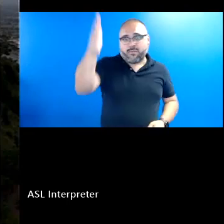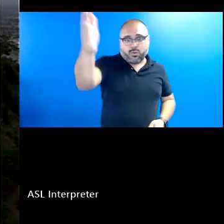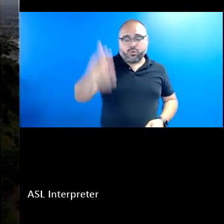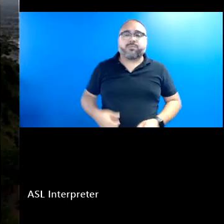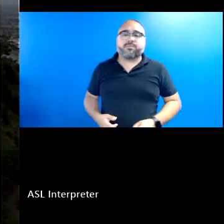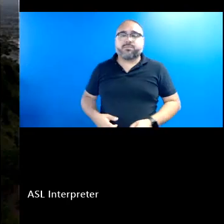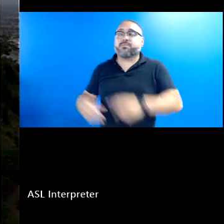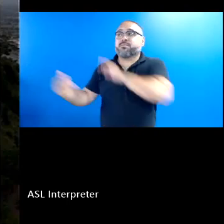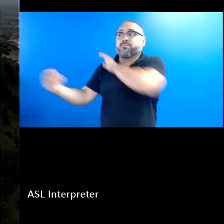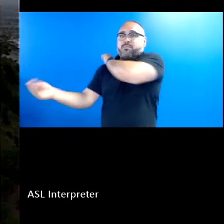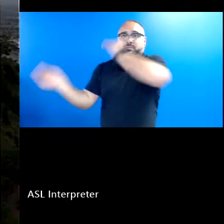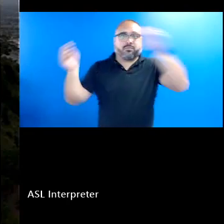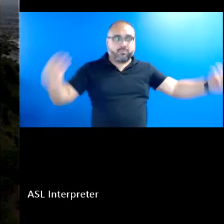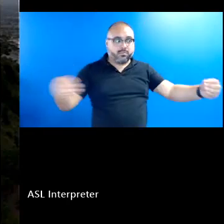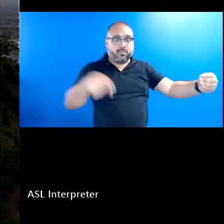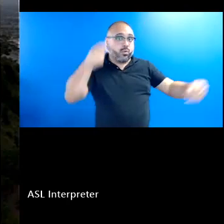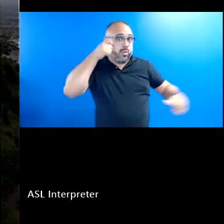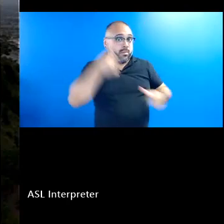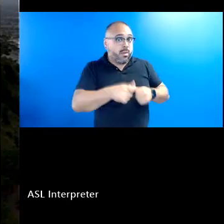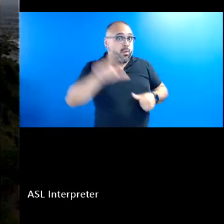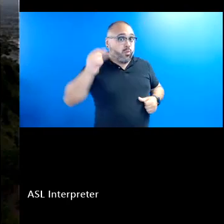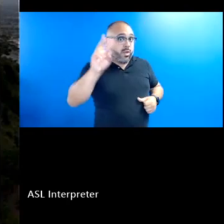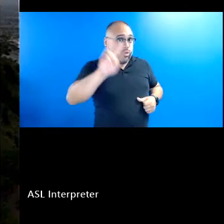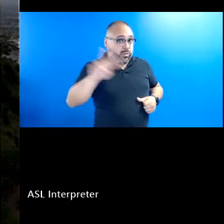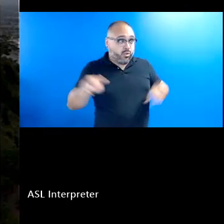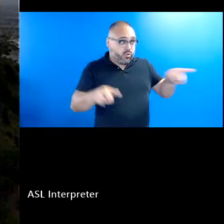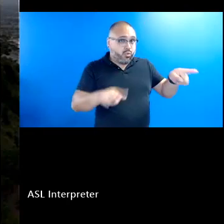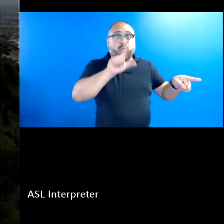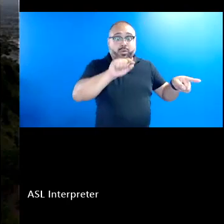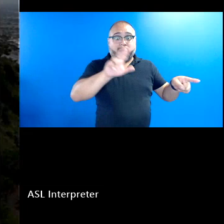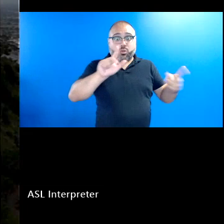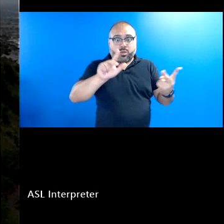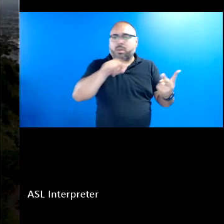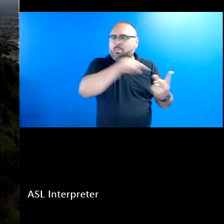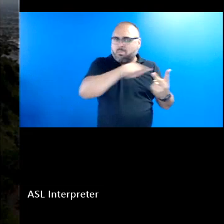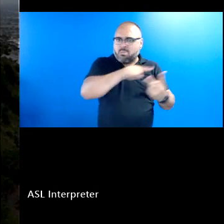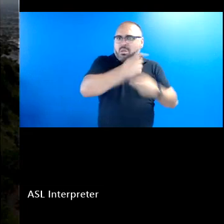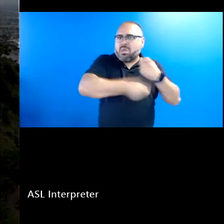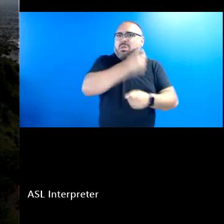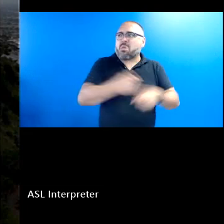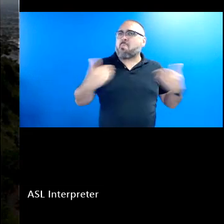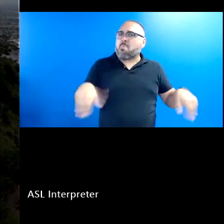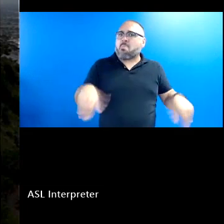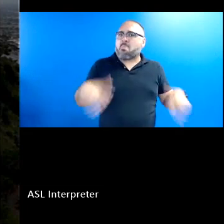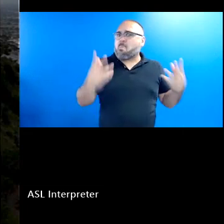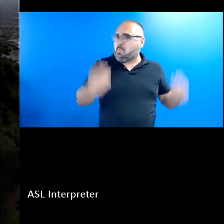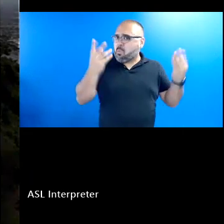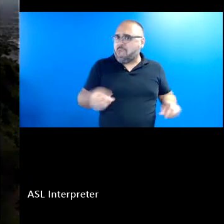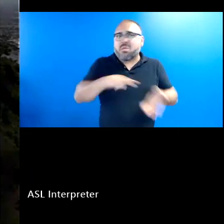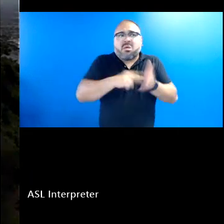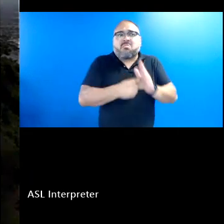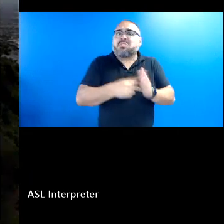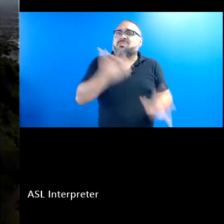in 2022 and 2023, those were really quite wet years. And as a result, we really didn't have a lot of